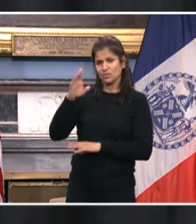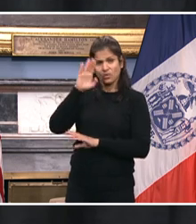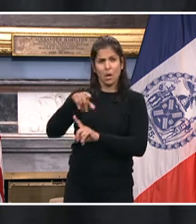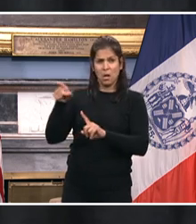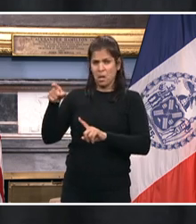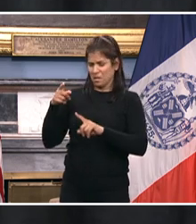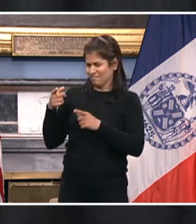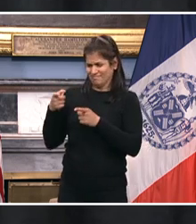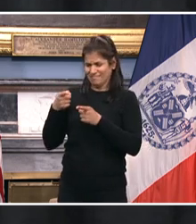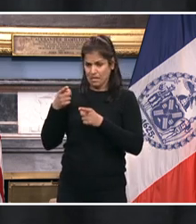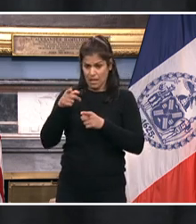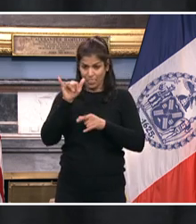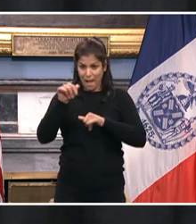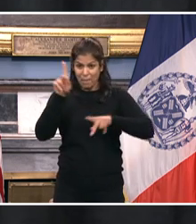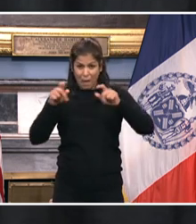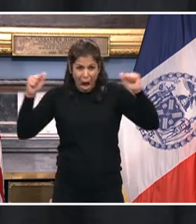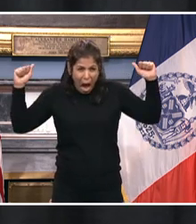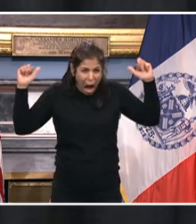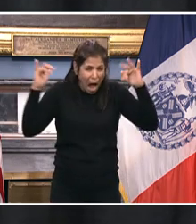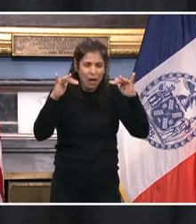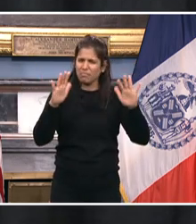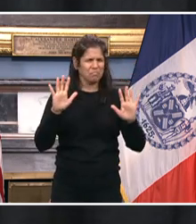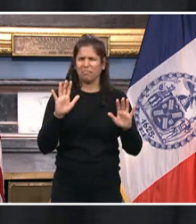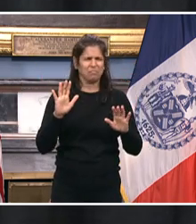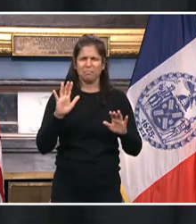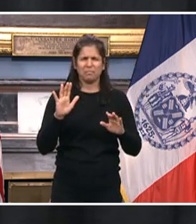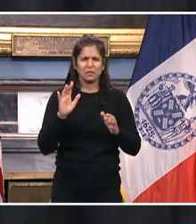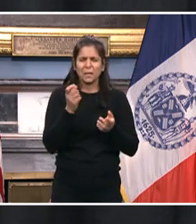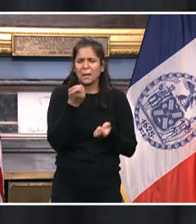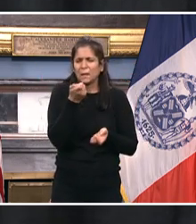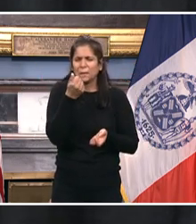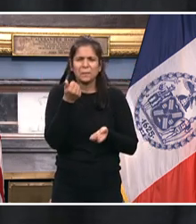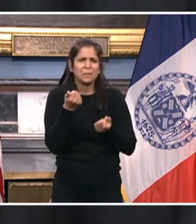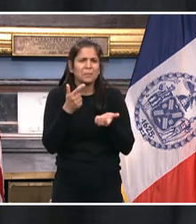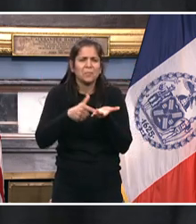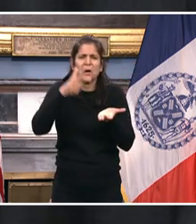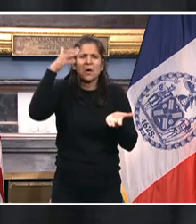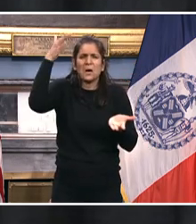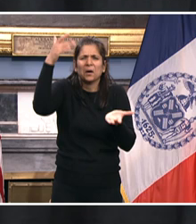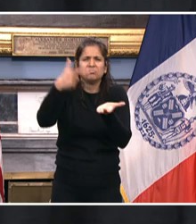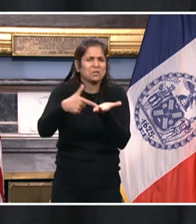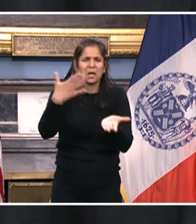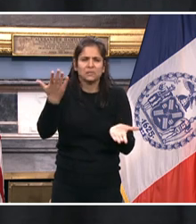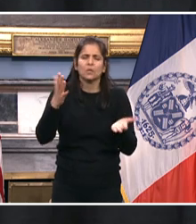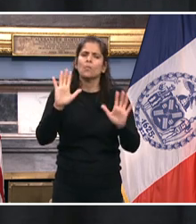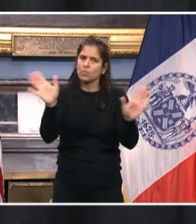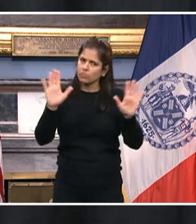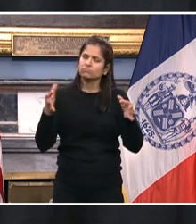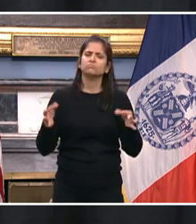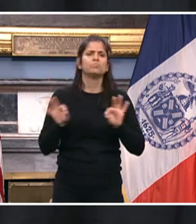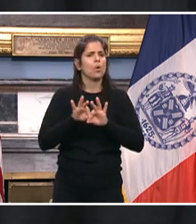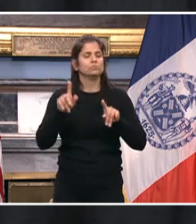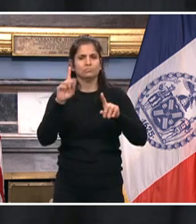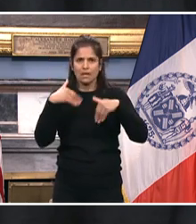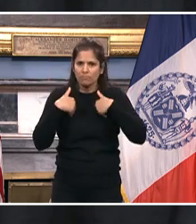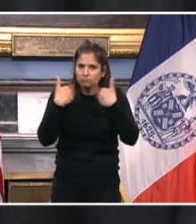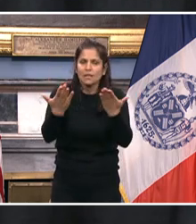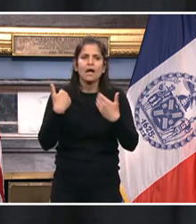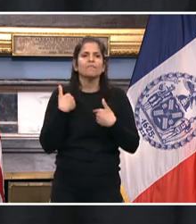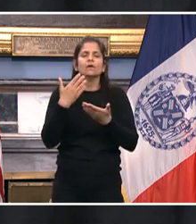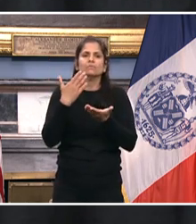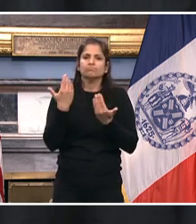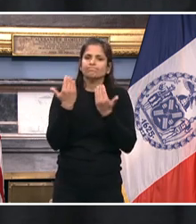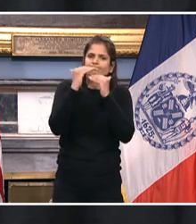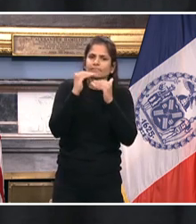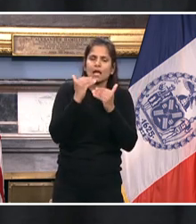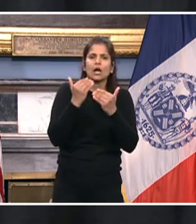service going where they'd seen a lot of need. Obviously, we all understand the MTA is suffering in every way, including a number of MTA